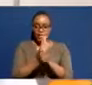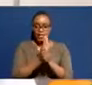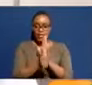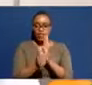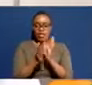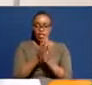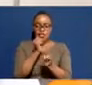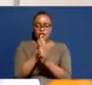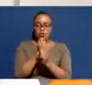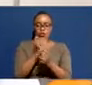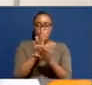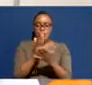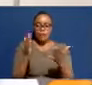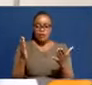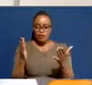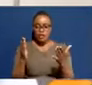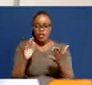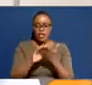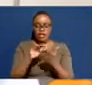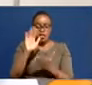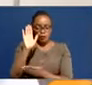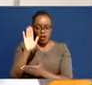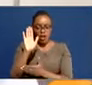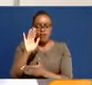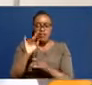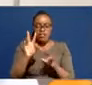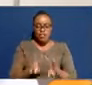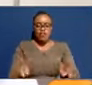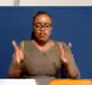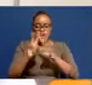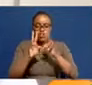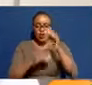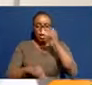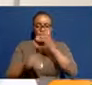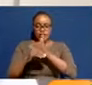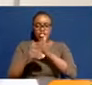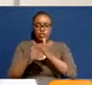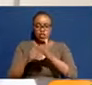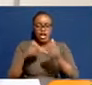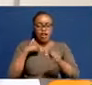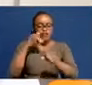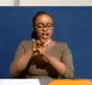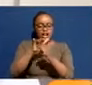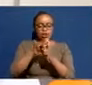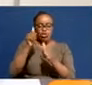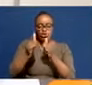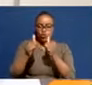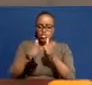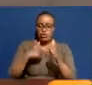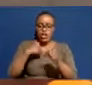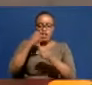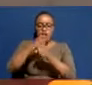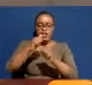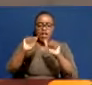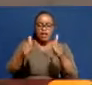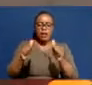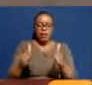do something, and especially the value addition component, there's still so much unexploited